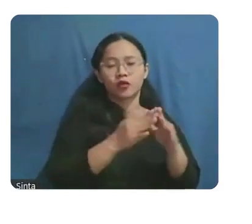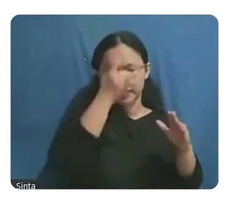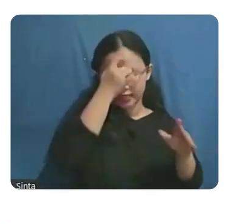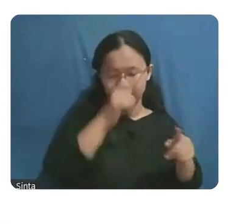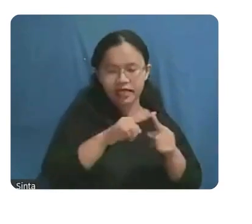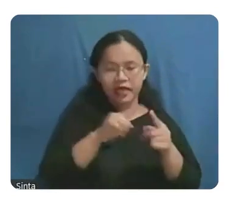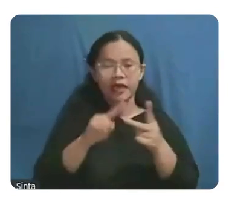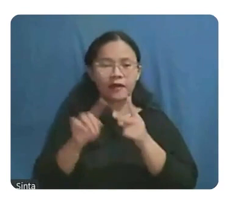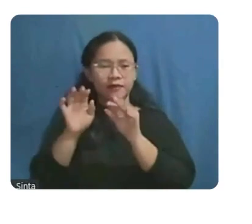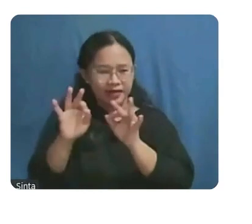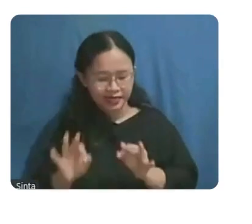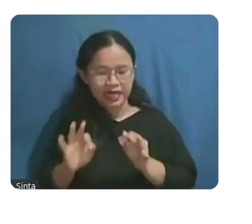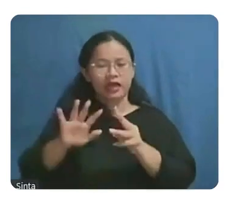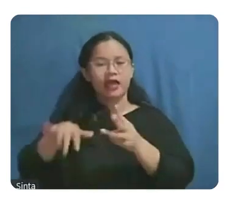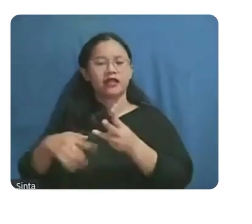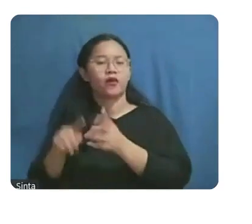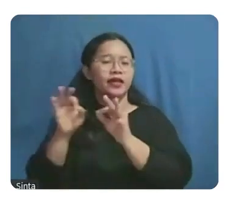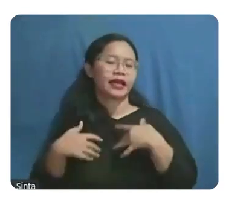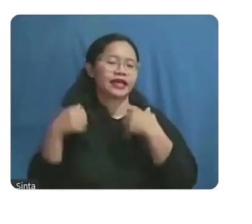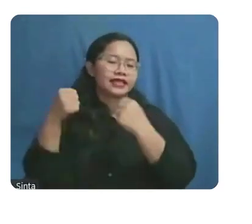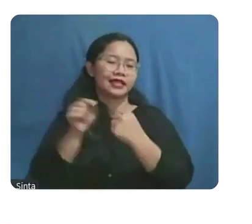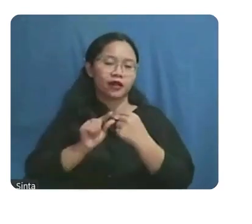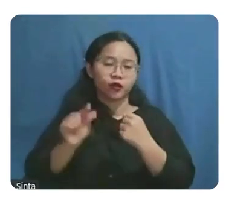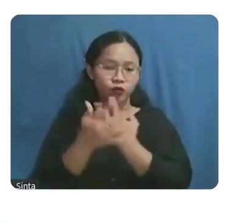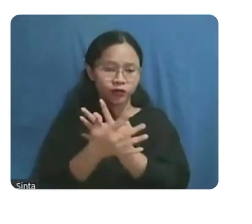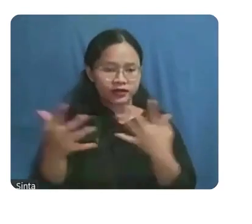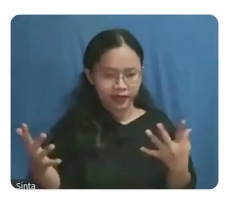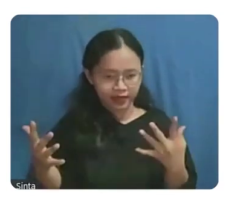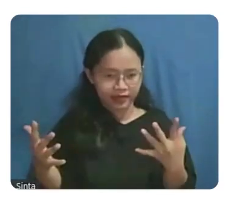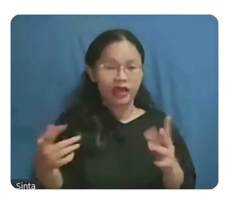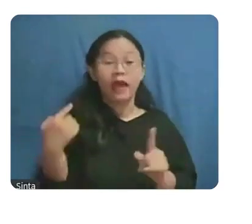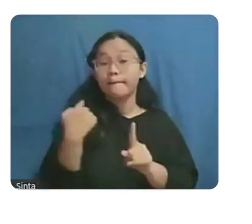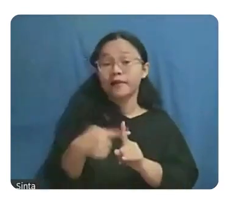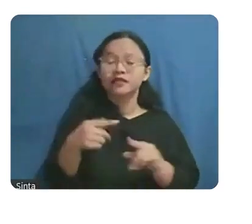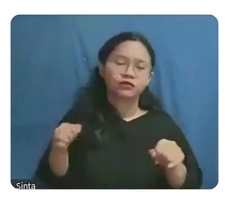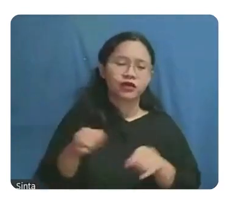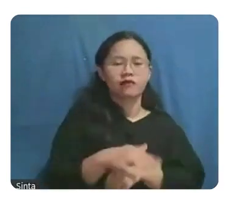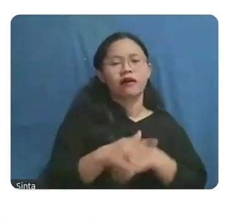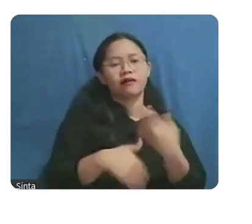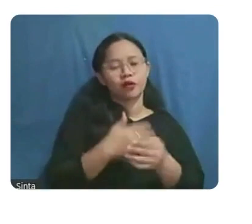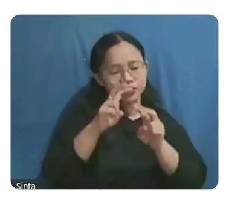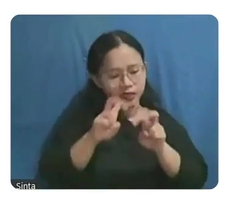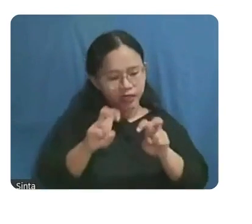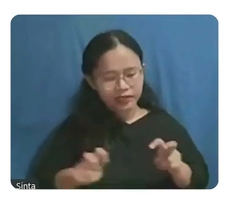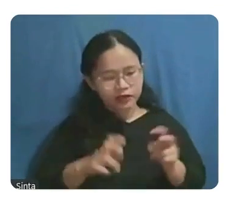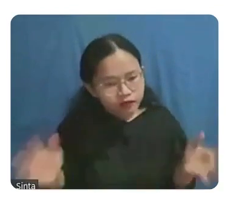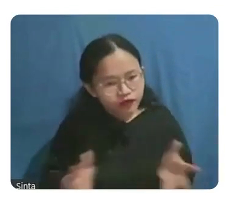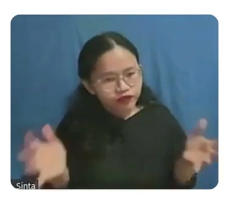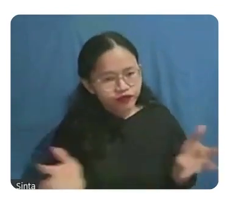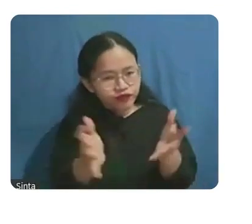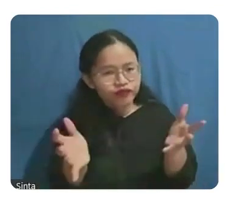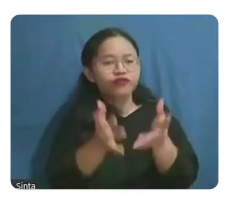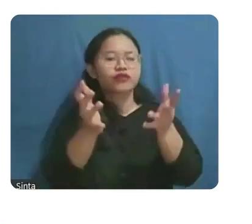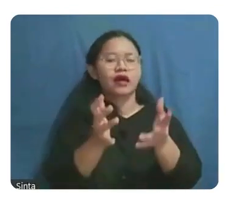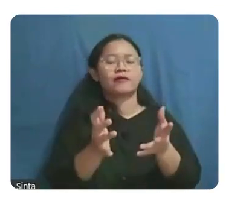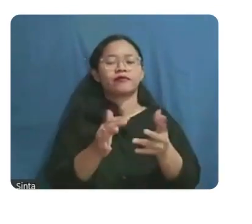and development of studies. Each field has tasks and programs to work with